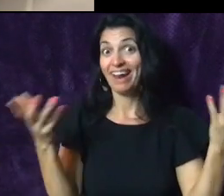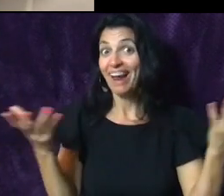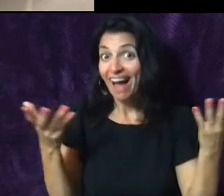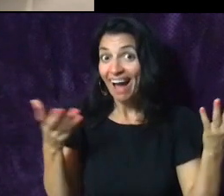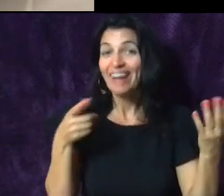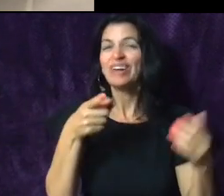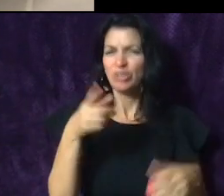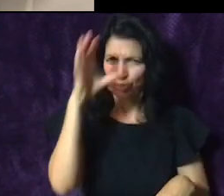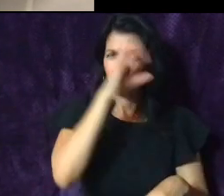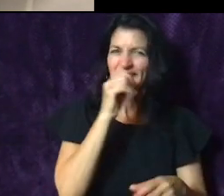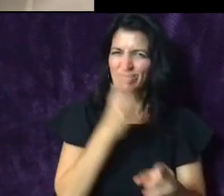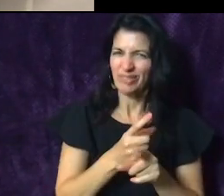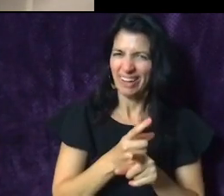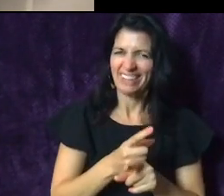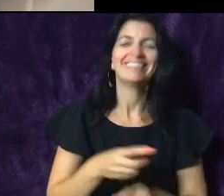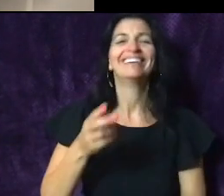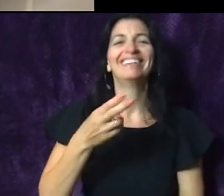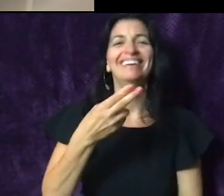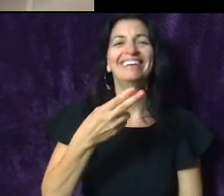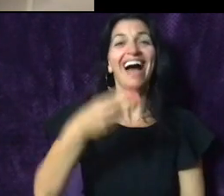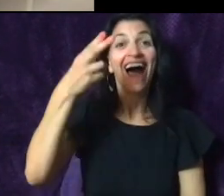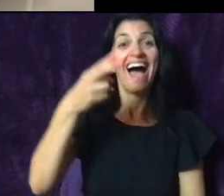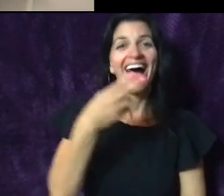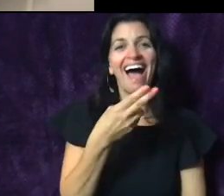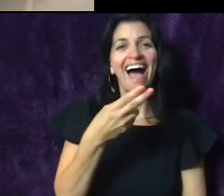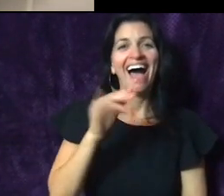it, high. High.